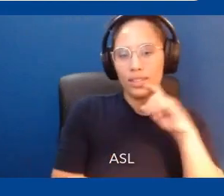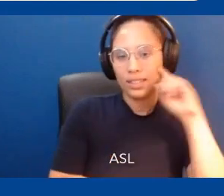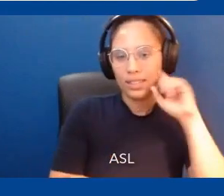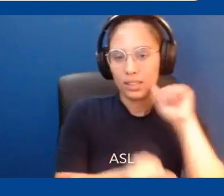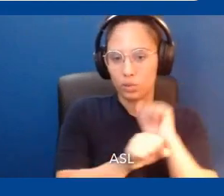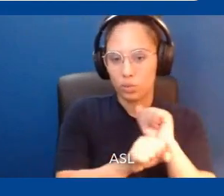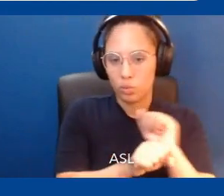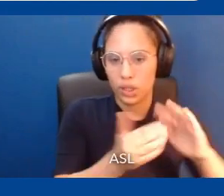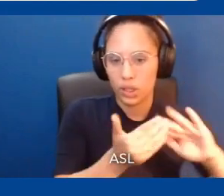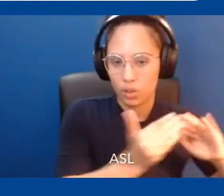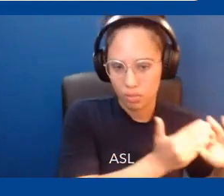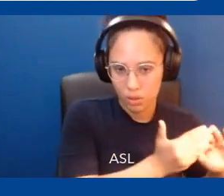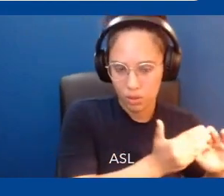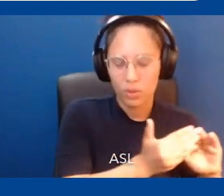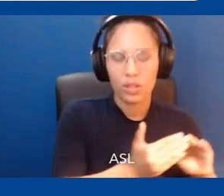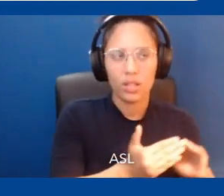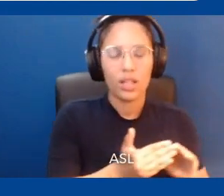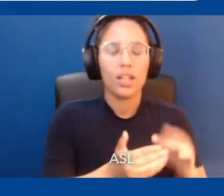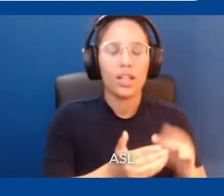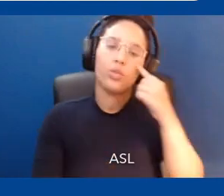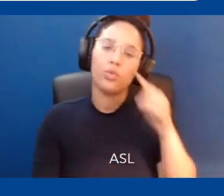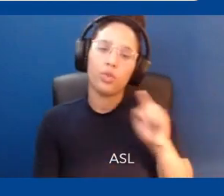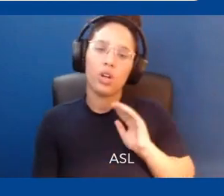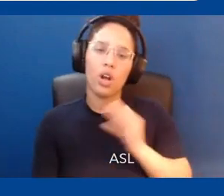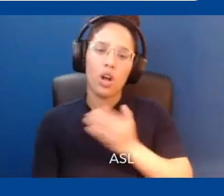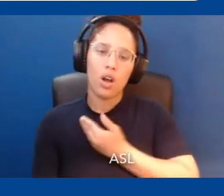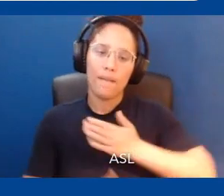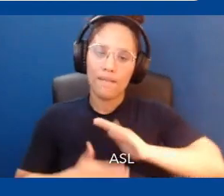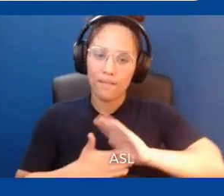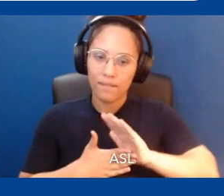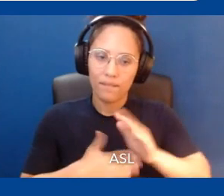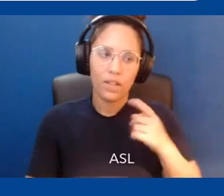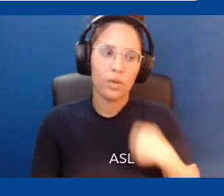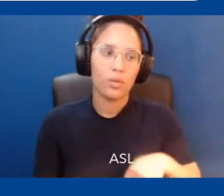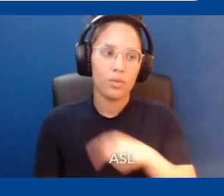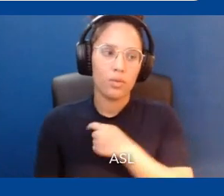are also, like, trying to